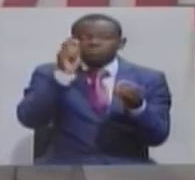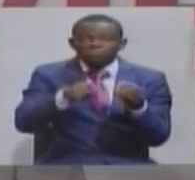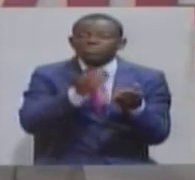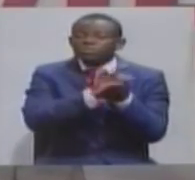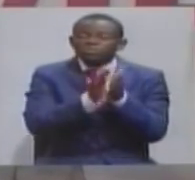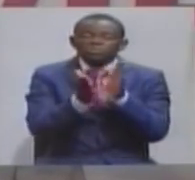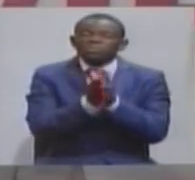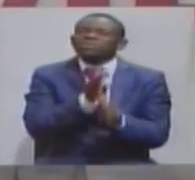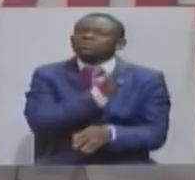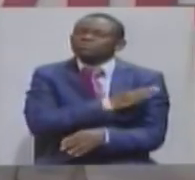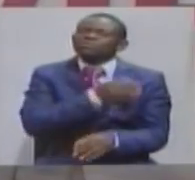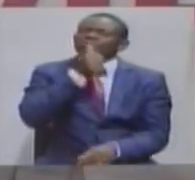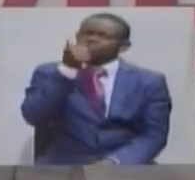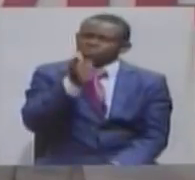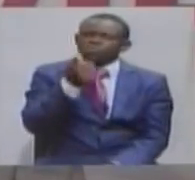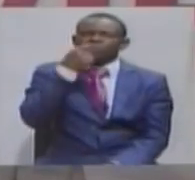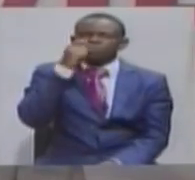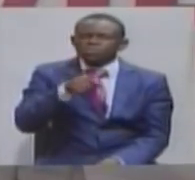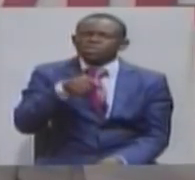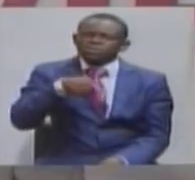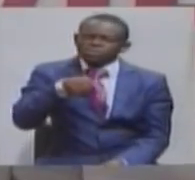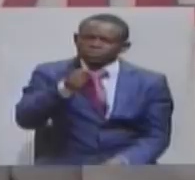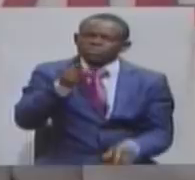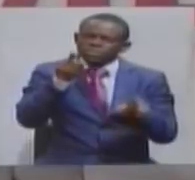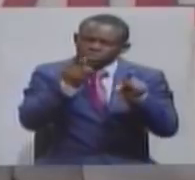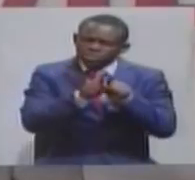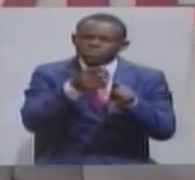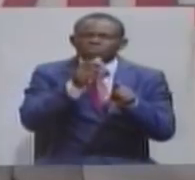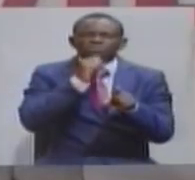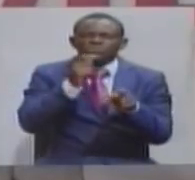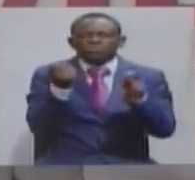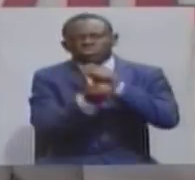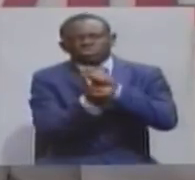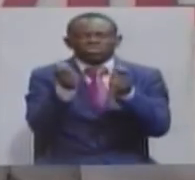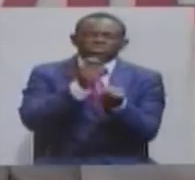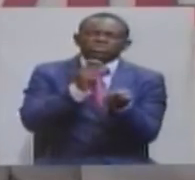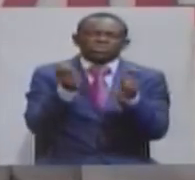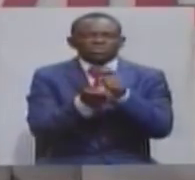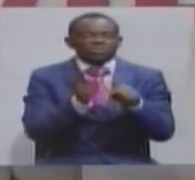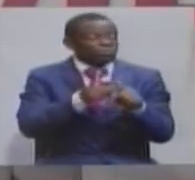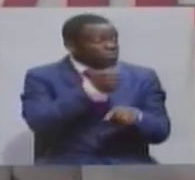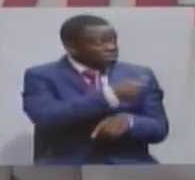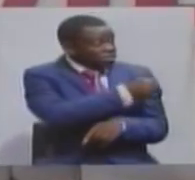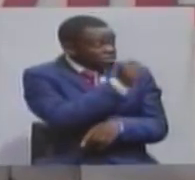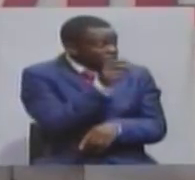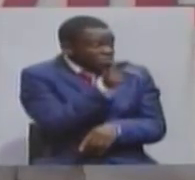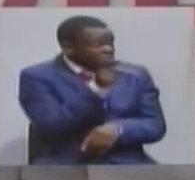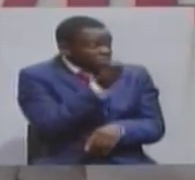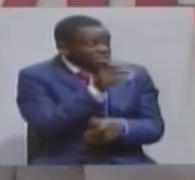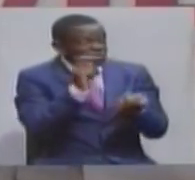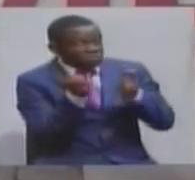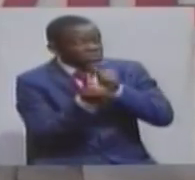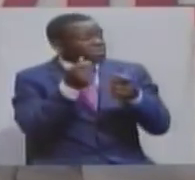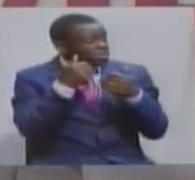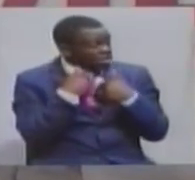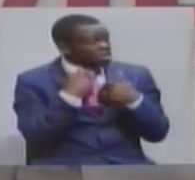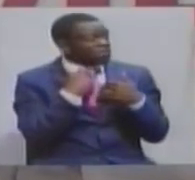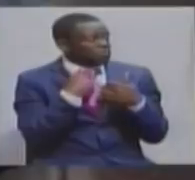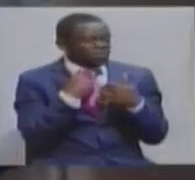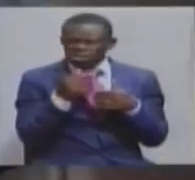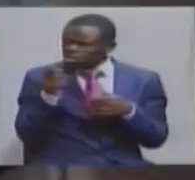Unless political parties are consistent, we will continue to have this problem. You were not consistent yourself. We were very consistent. I mean,